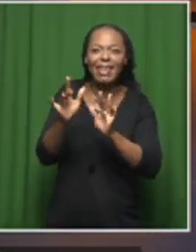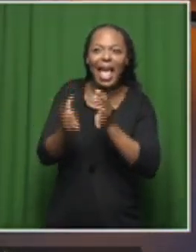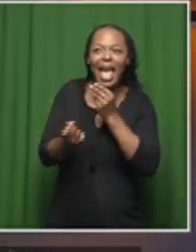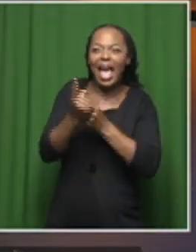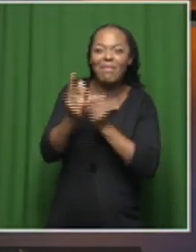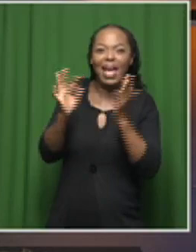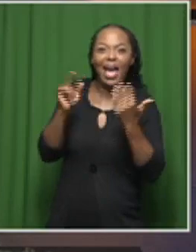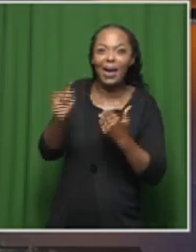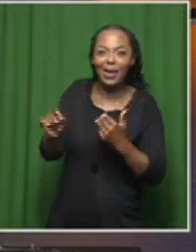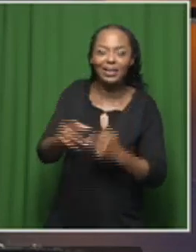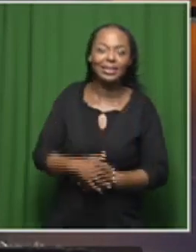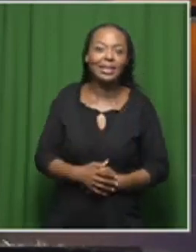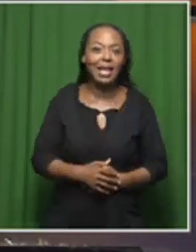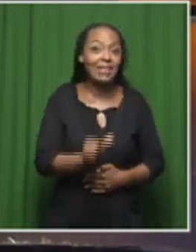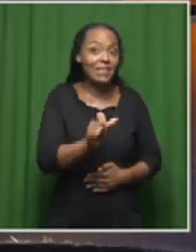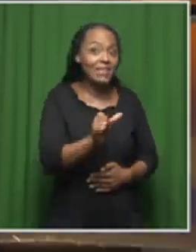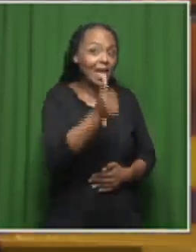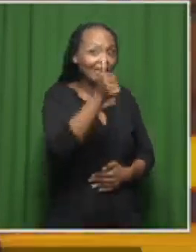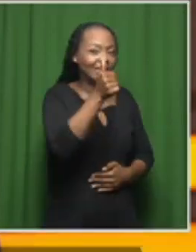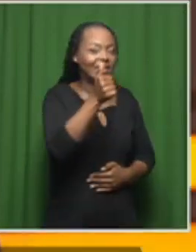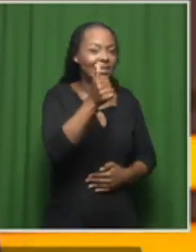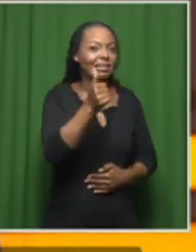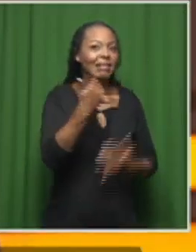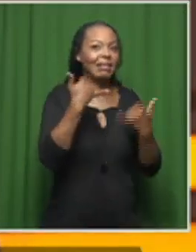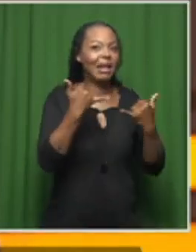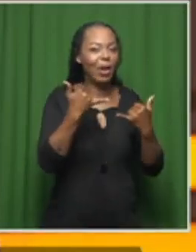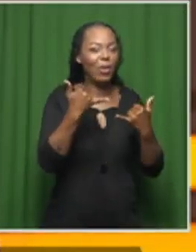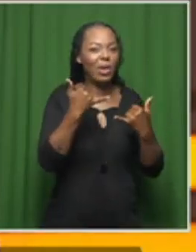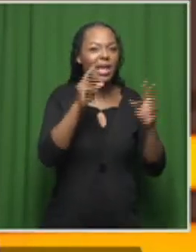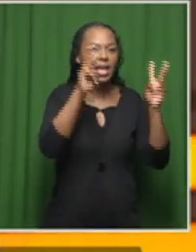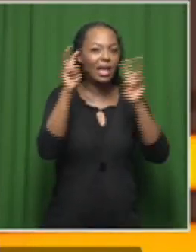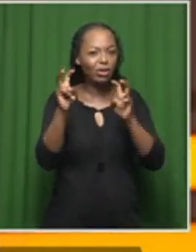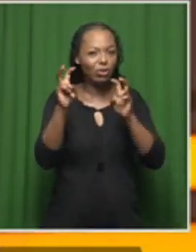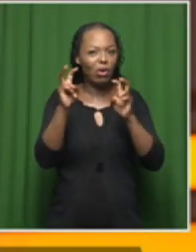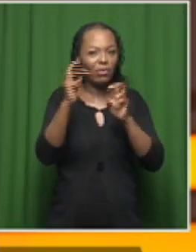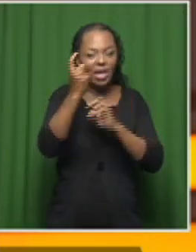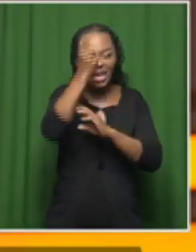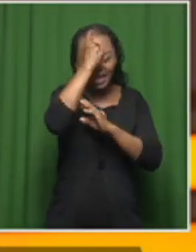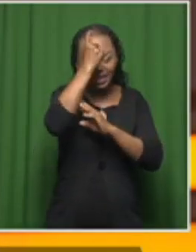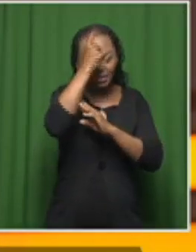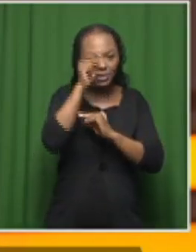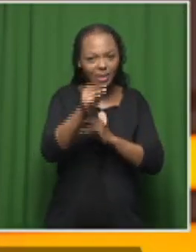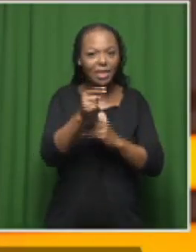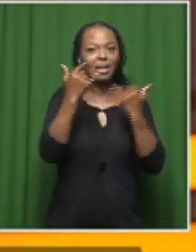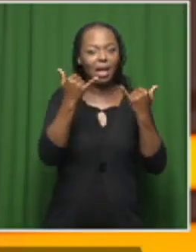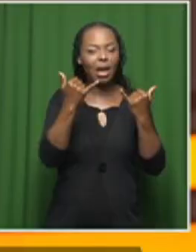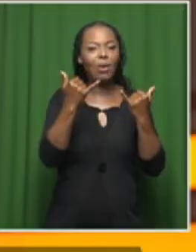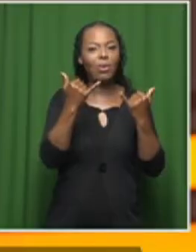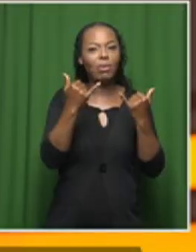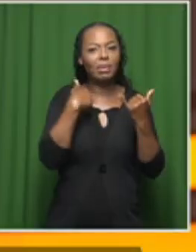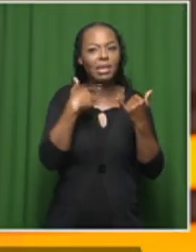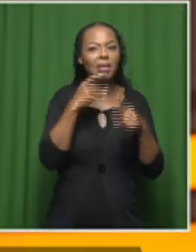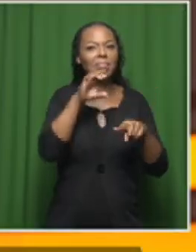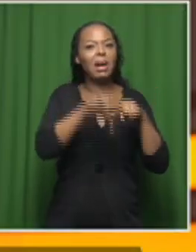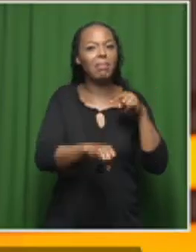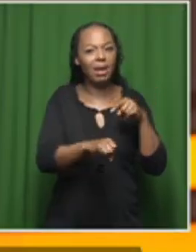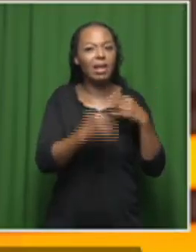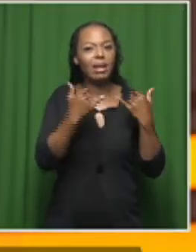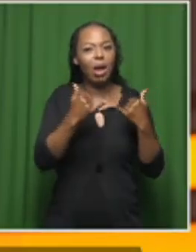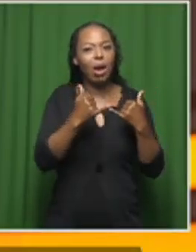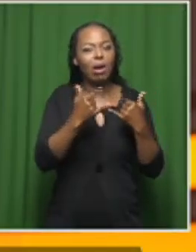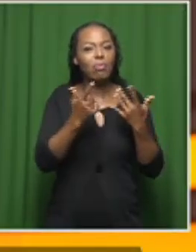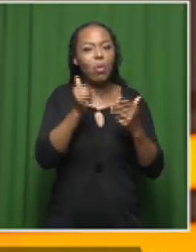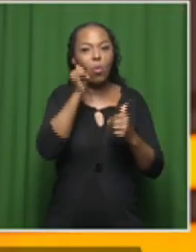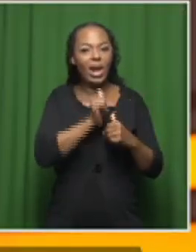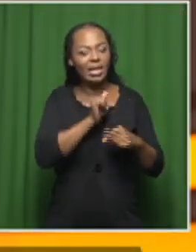Firstly, I think it's like just a fascination with Egyptian civilization. I mean, I still watch the Discovery programs, you know, when they